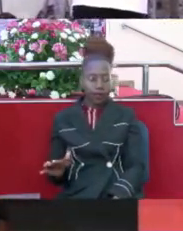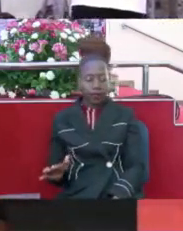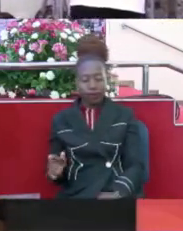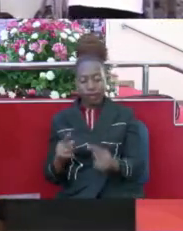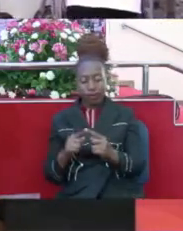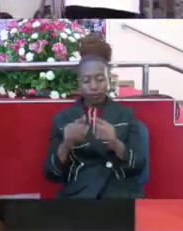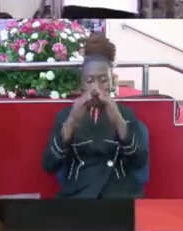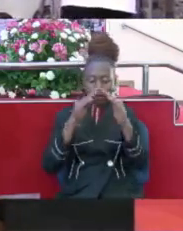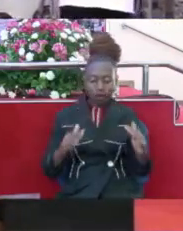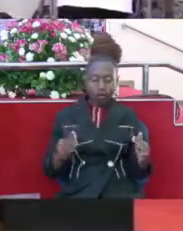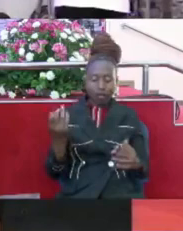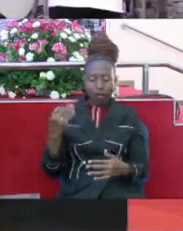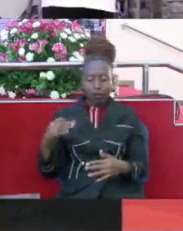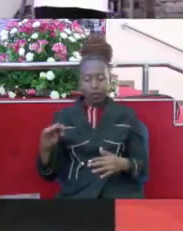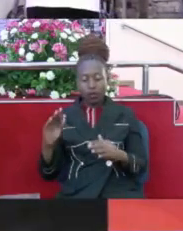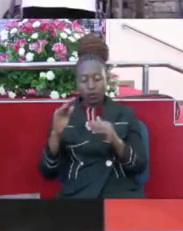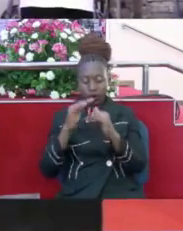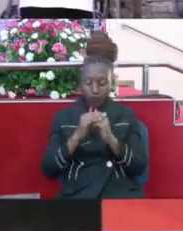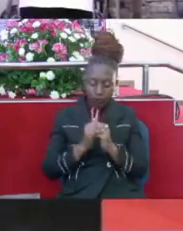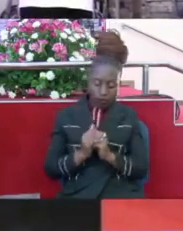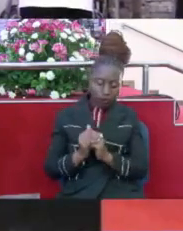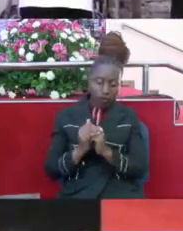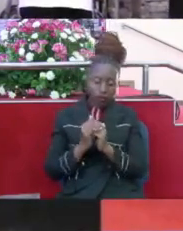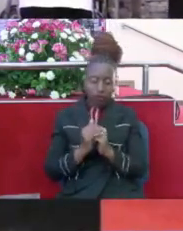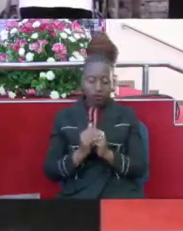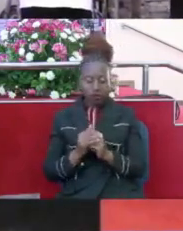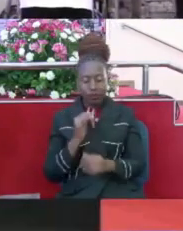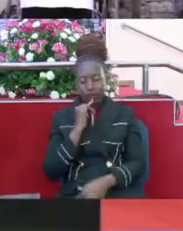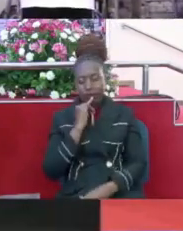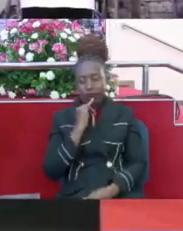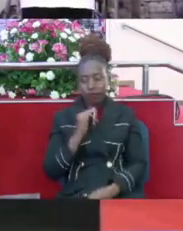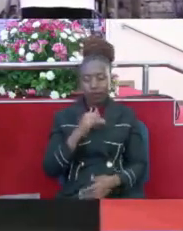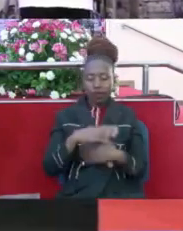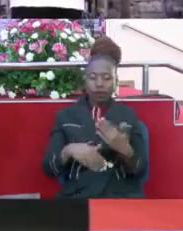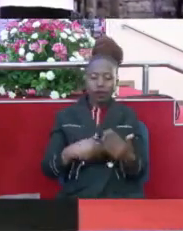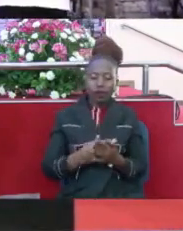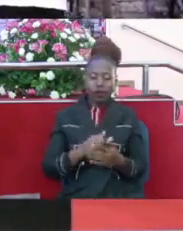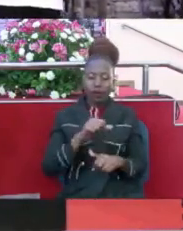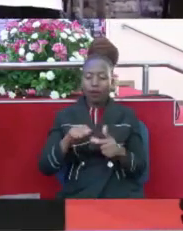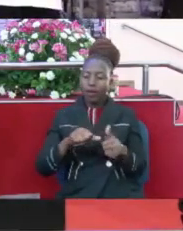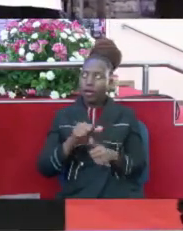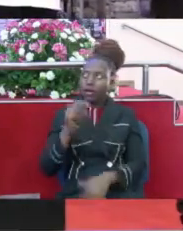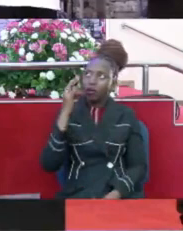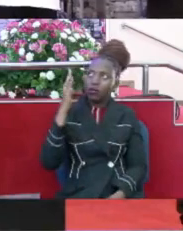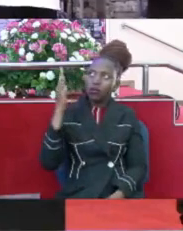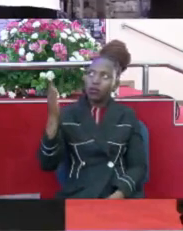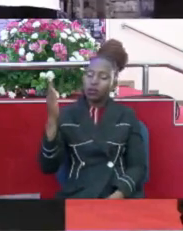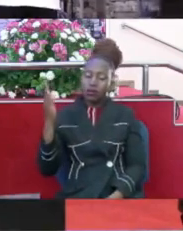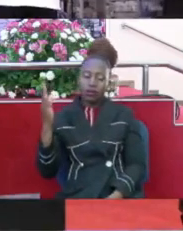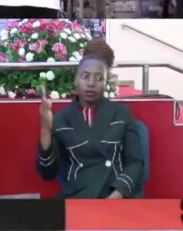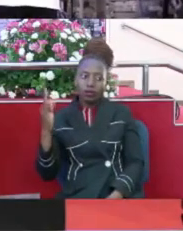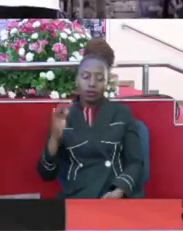worship. And it's all about you, God. It's all about you,